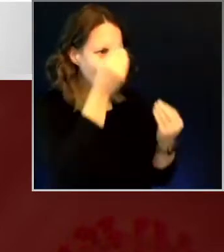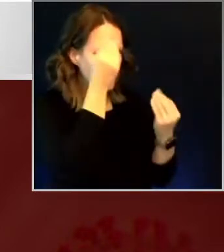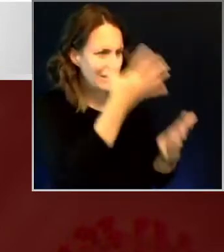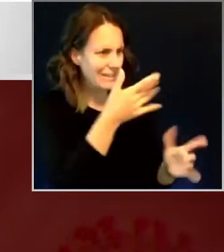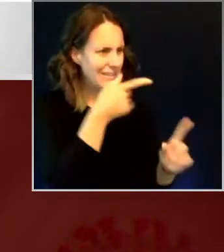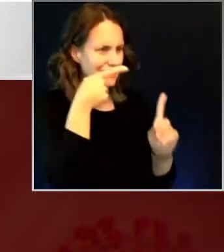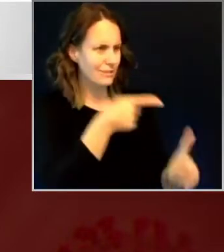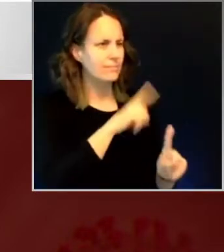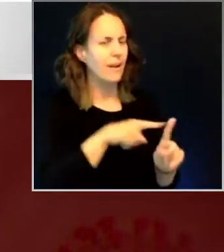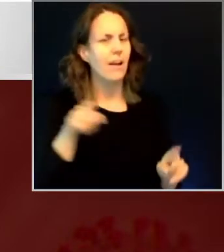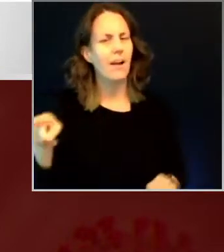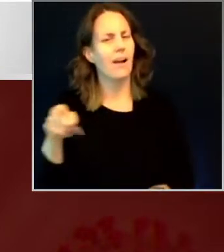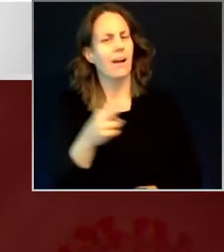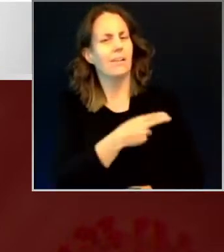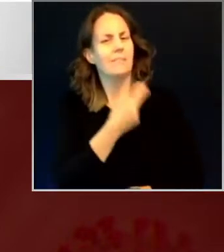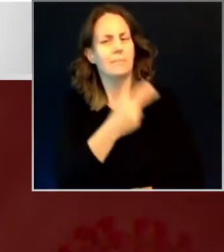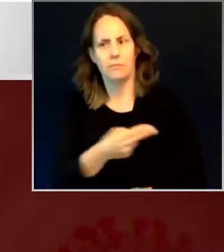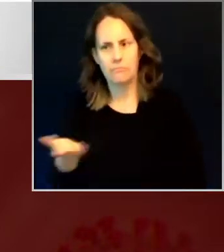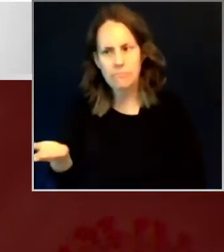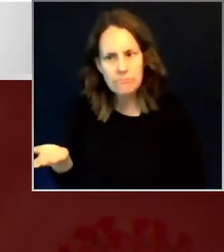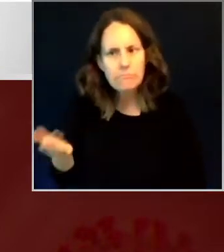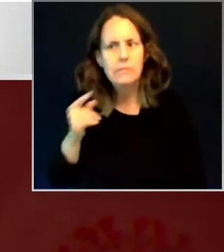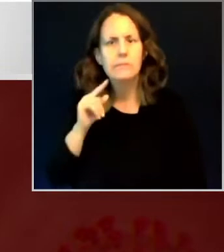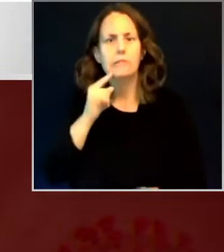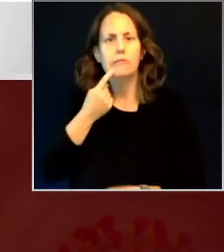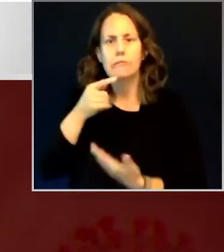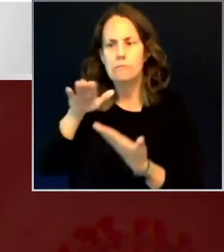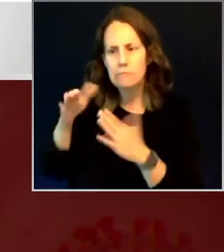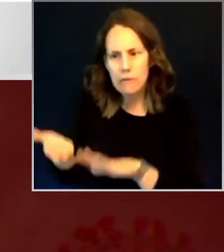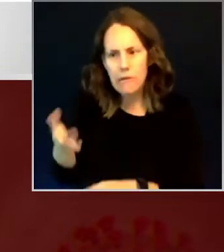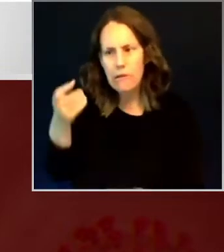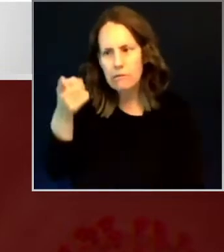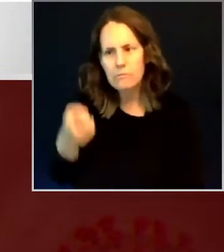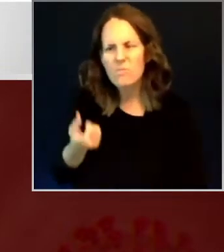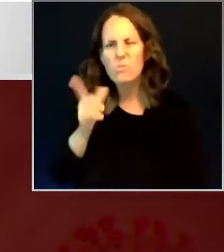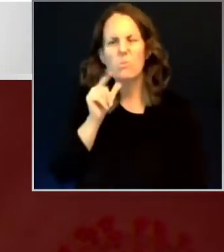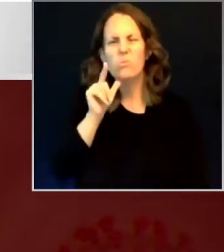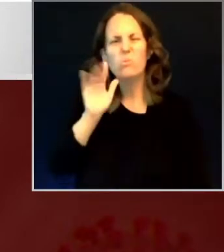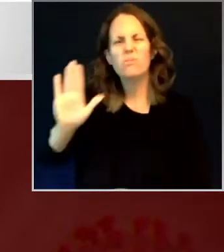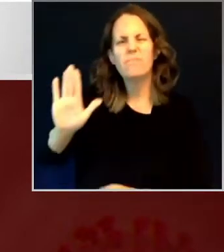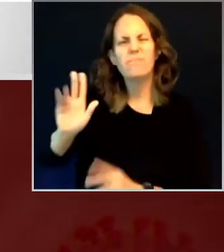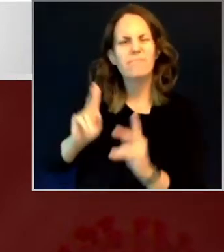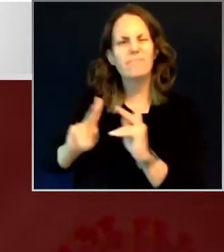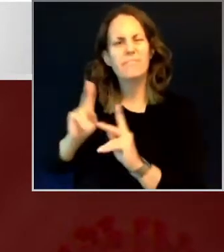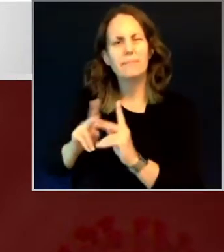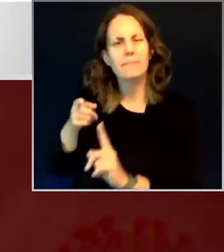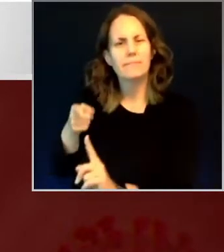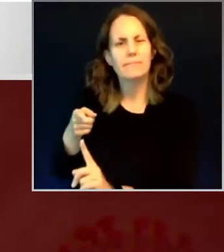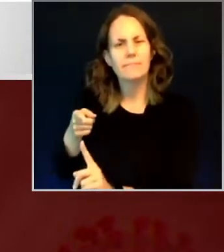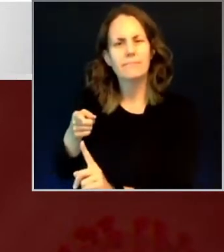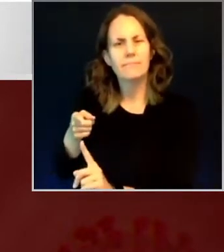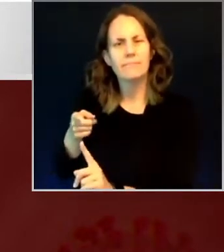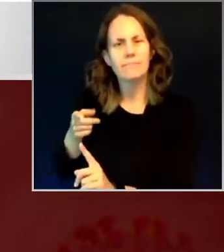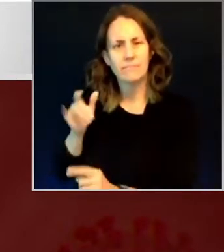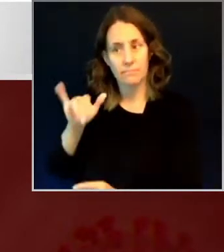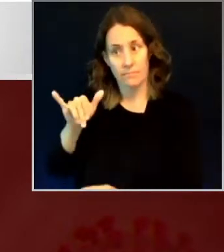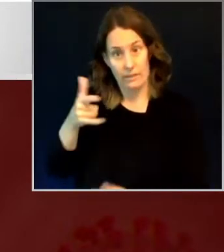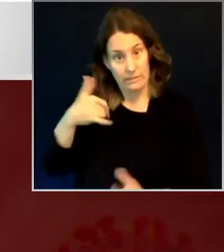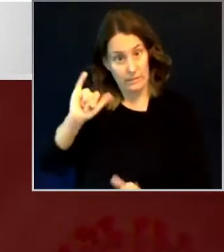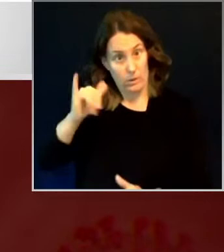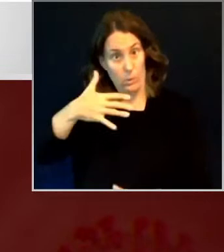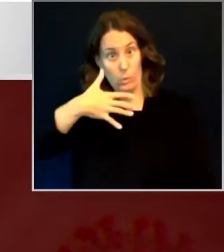death, such as age, remain the case among breakthrough infections in fully vaccinated people. Thank you.